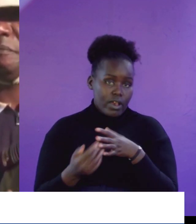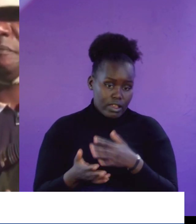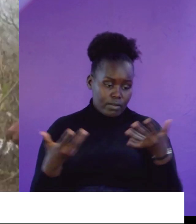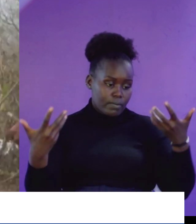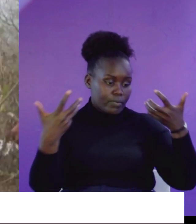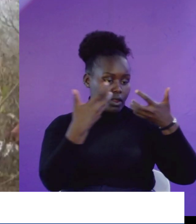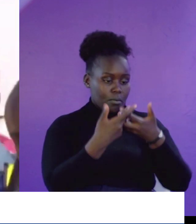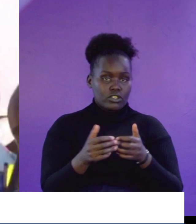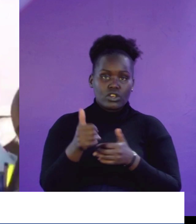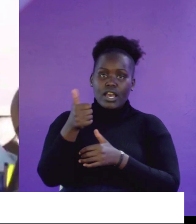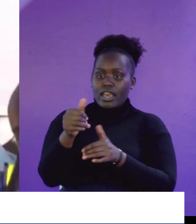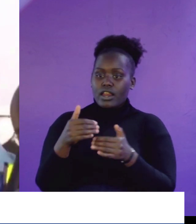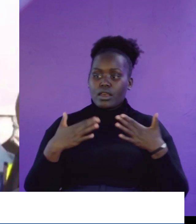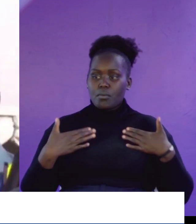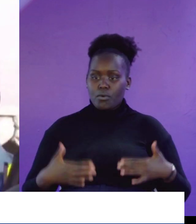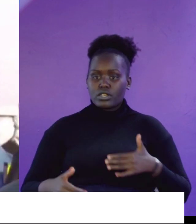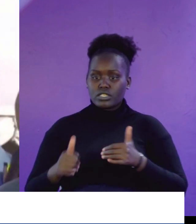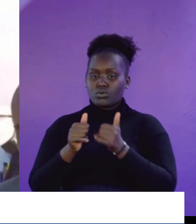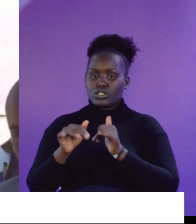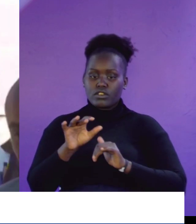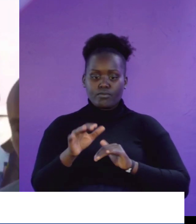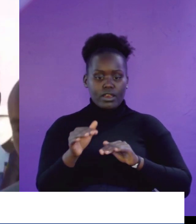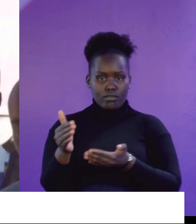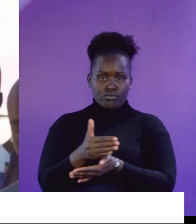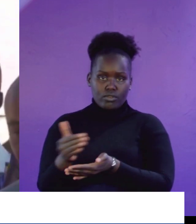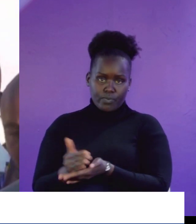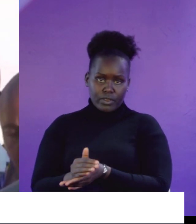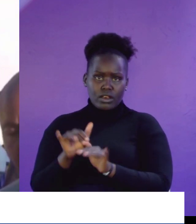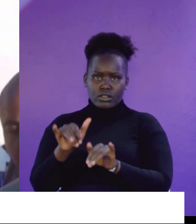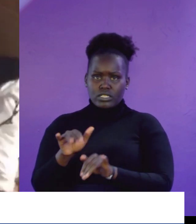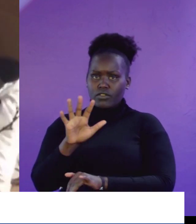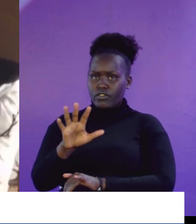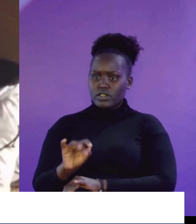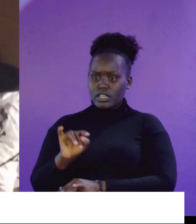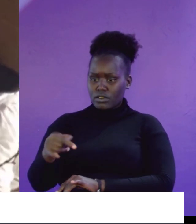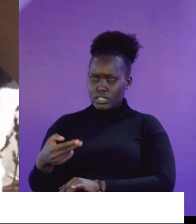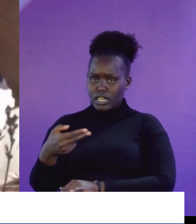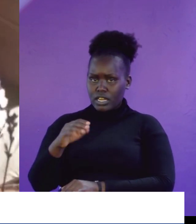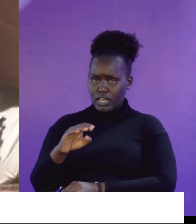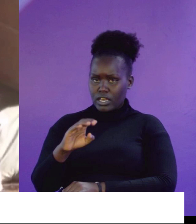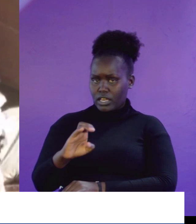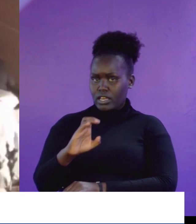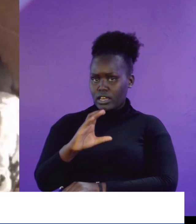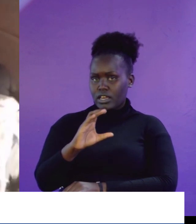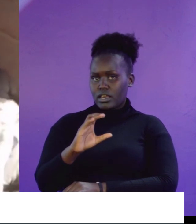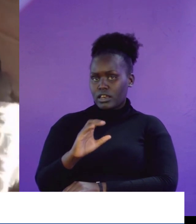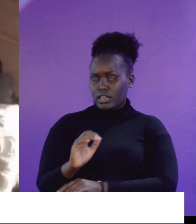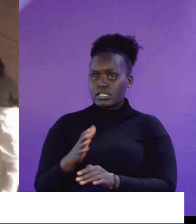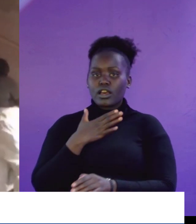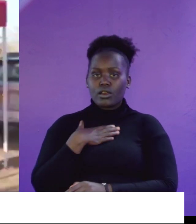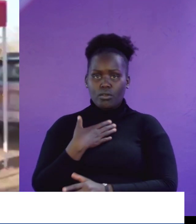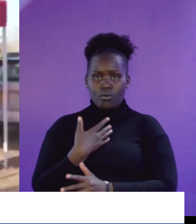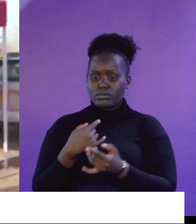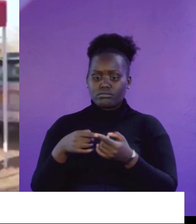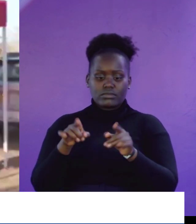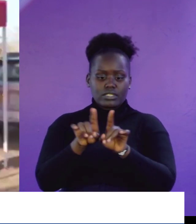bodies that we collect. Tutasiti kukaa tu hivi kwa shamba kubwa kama hii 50,000 acres, and we don't want the same